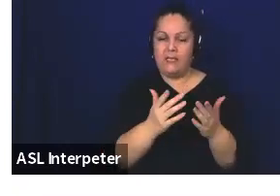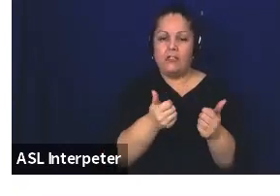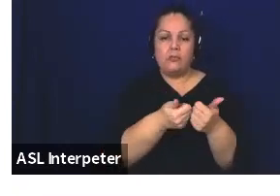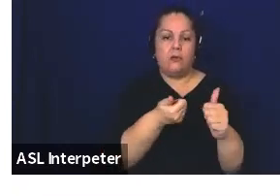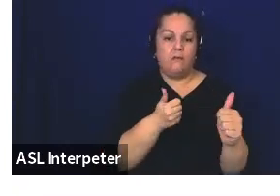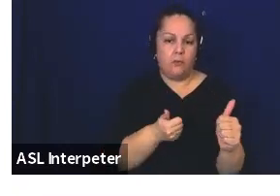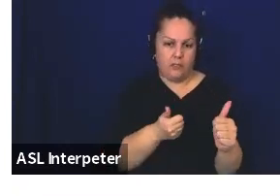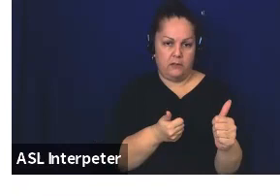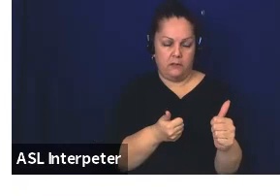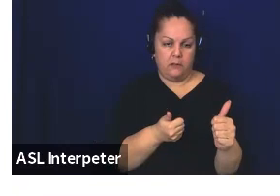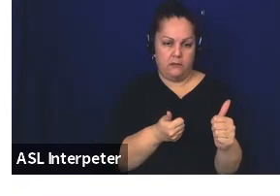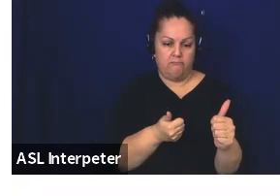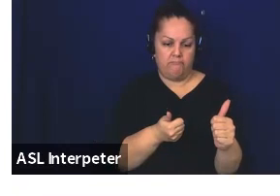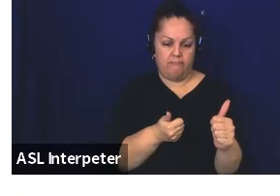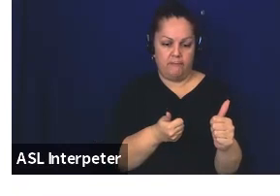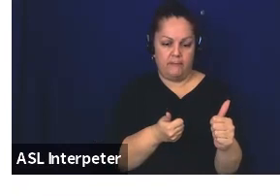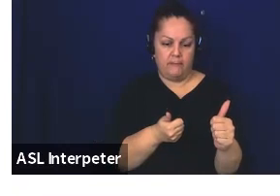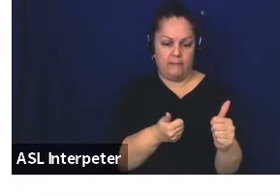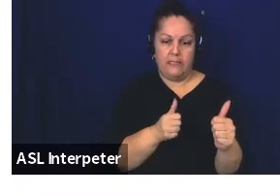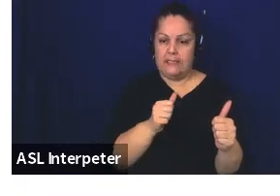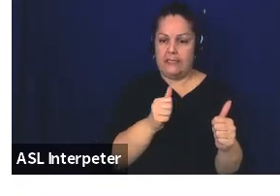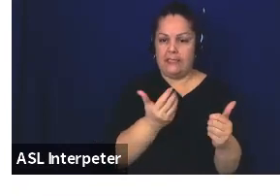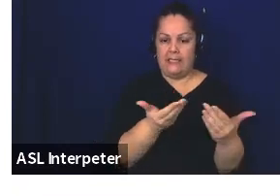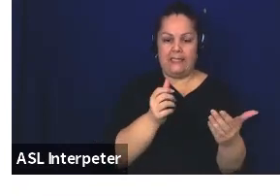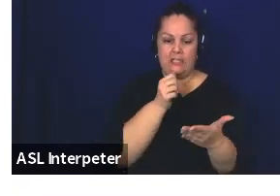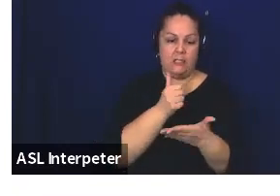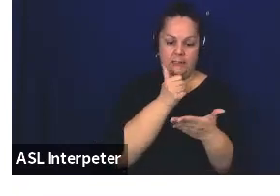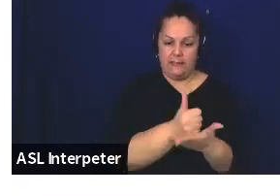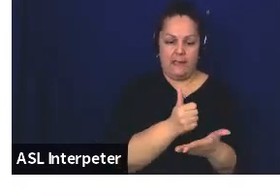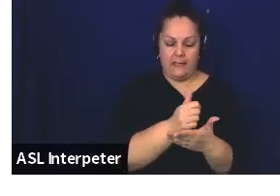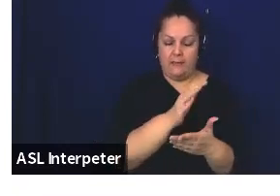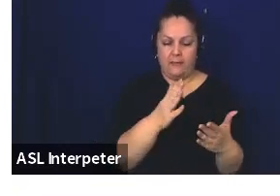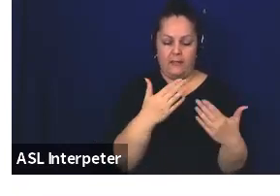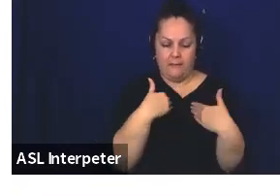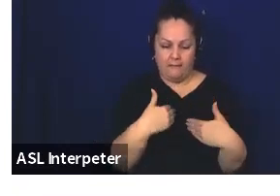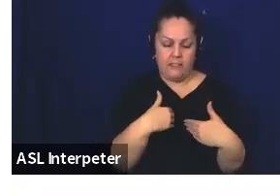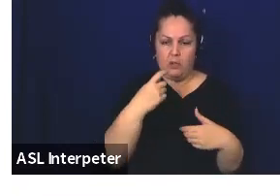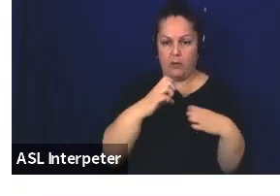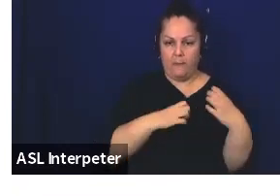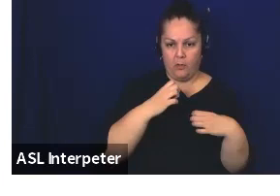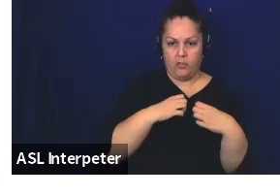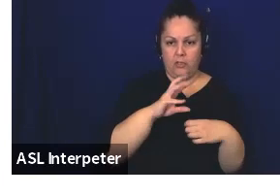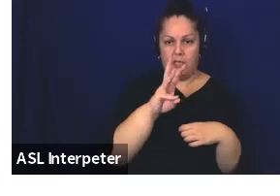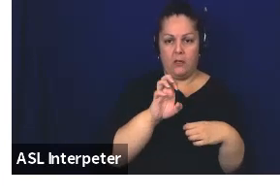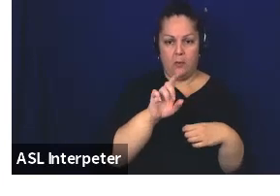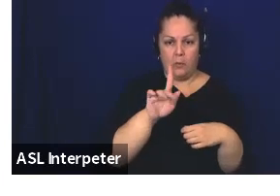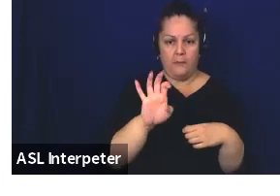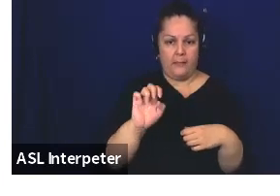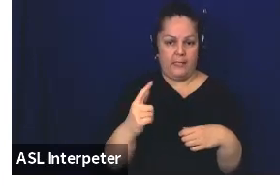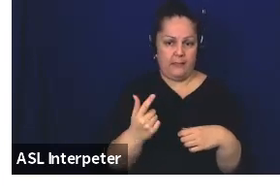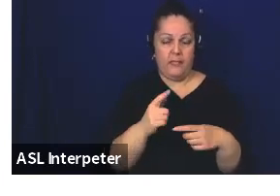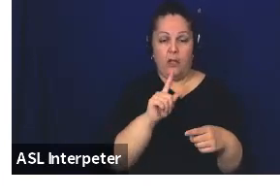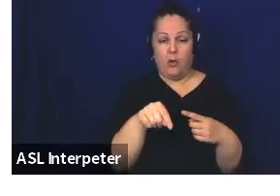avoid that don't aid their emotional or physical well-being. And when these individuals who are in